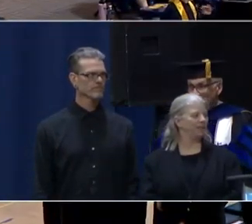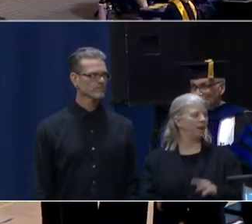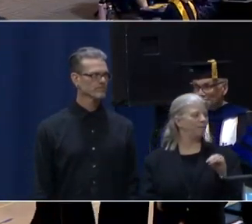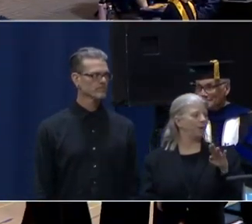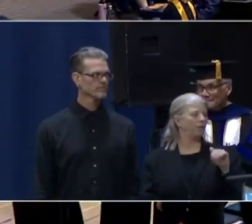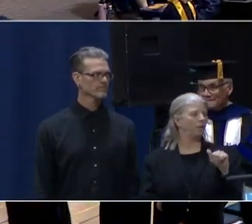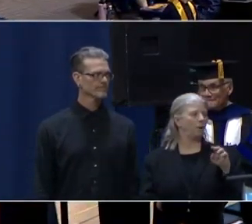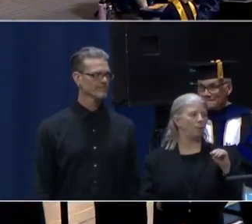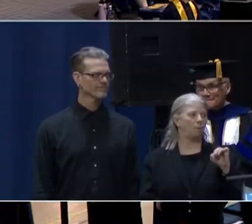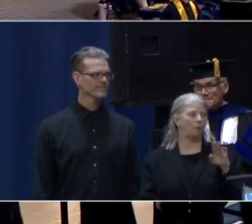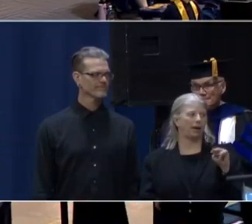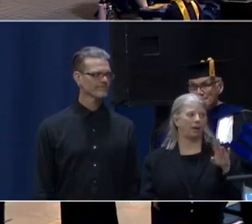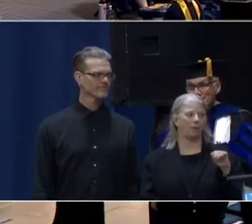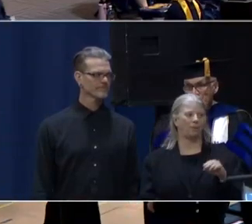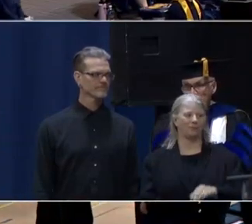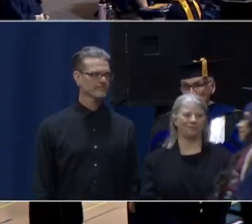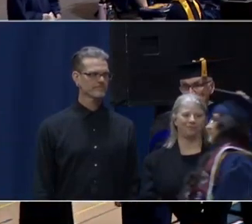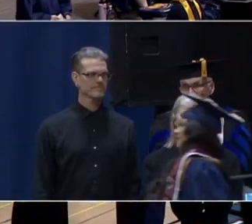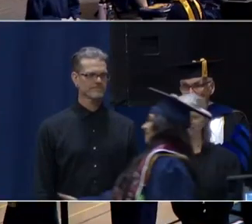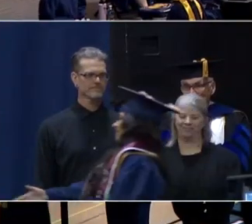Myra Moreno.